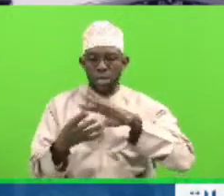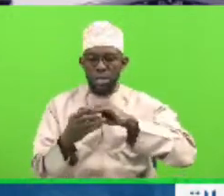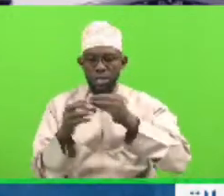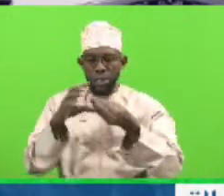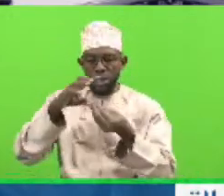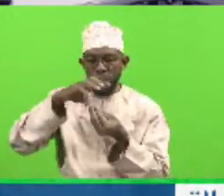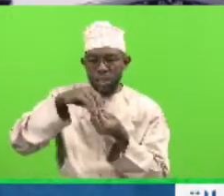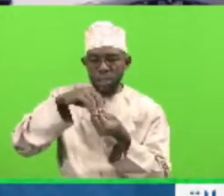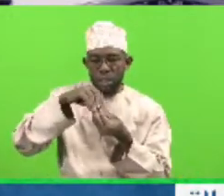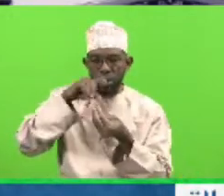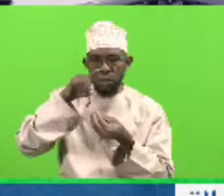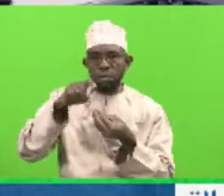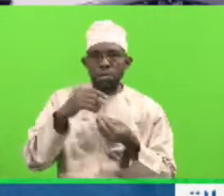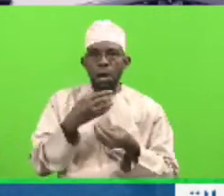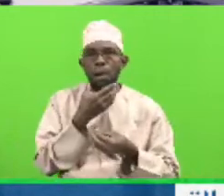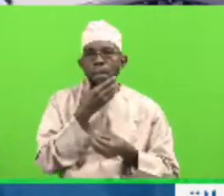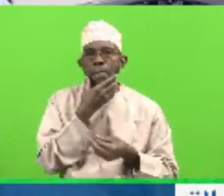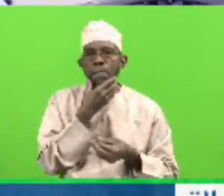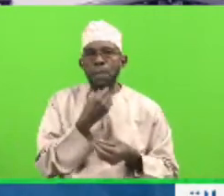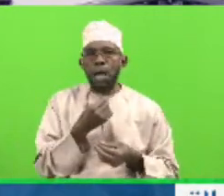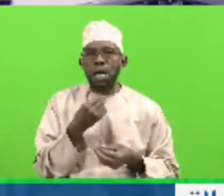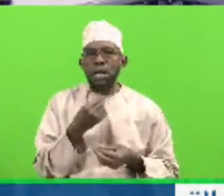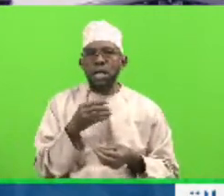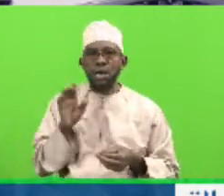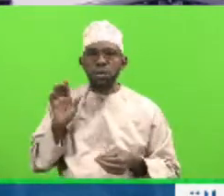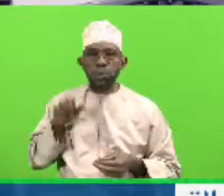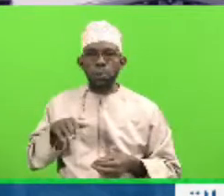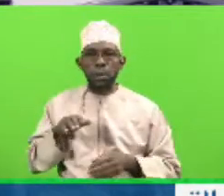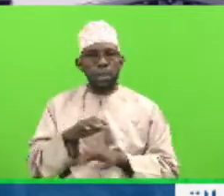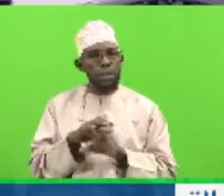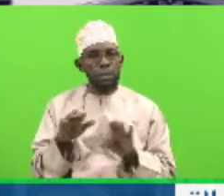you from a male and female.